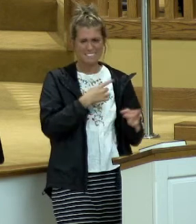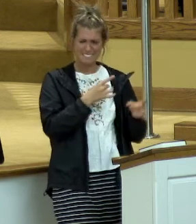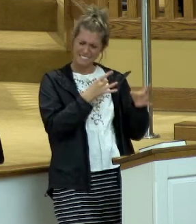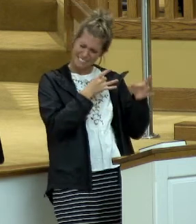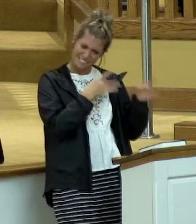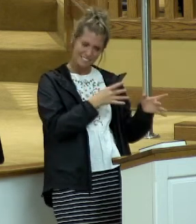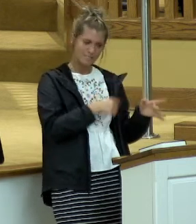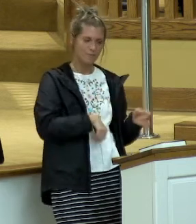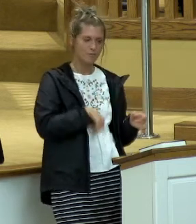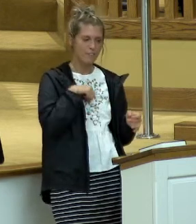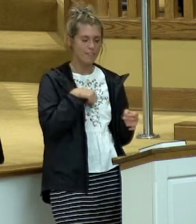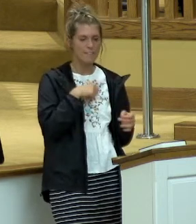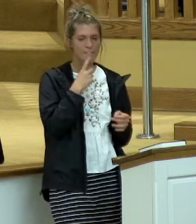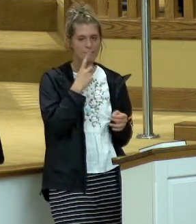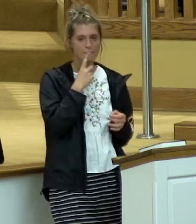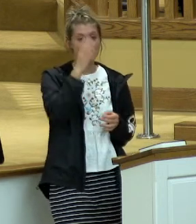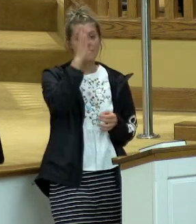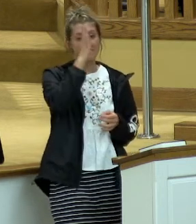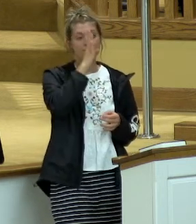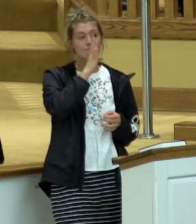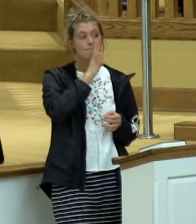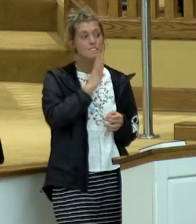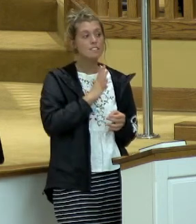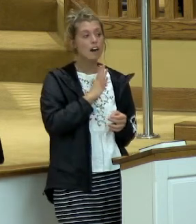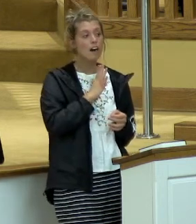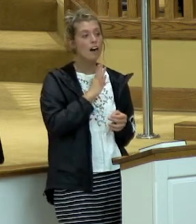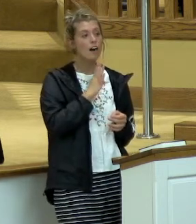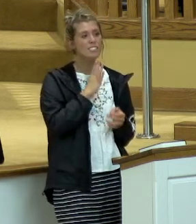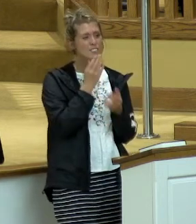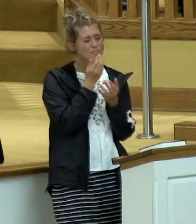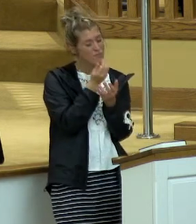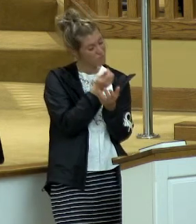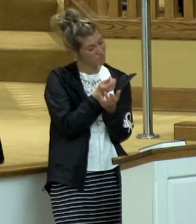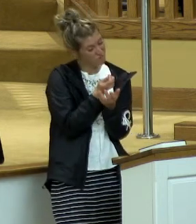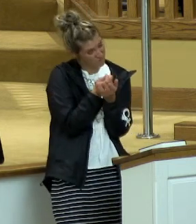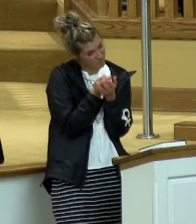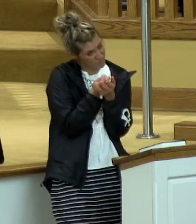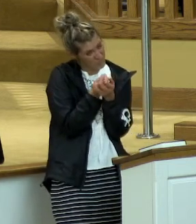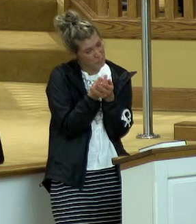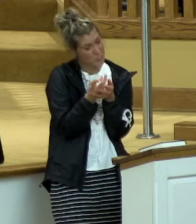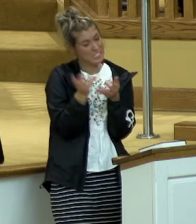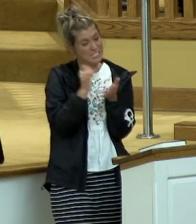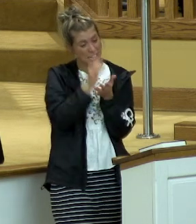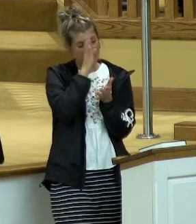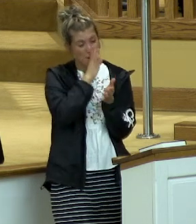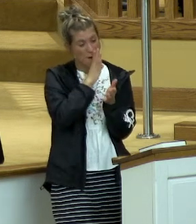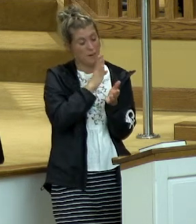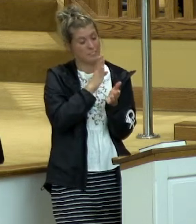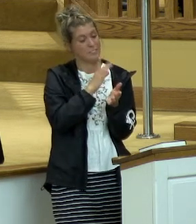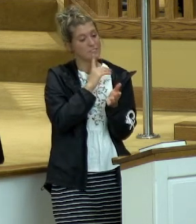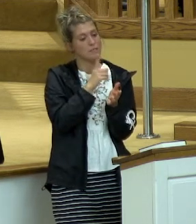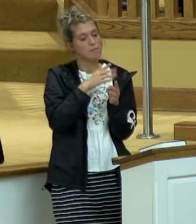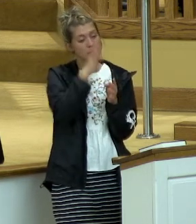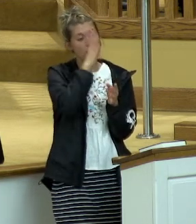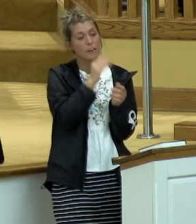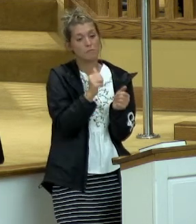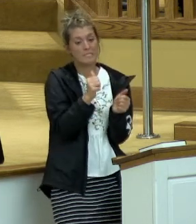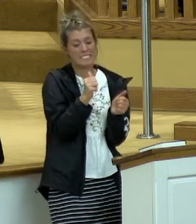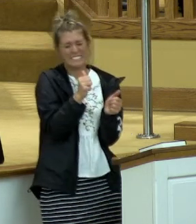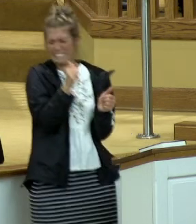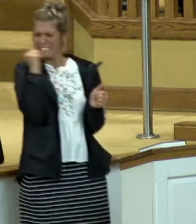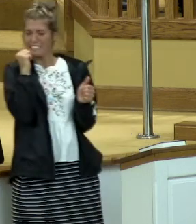I hate pride. God, there's very few things in the Bible God resists, but the Bible tells us specifically that God resisteth